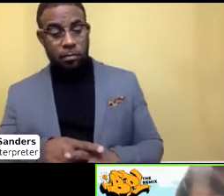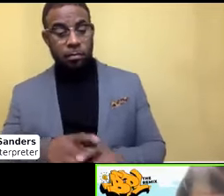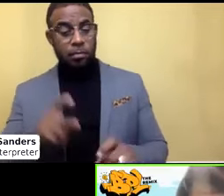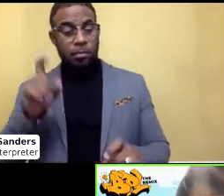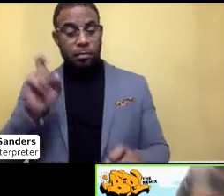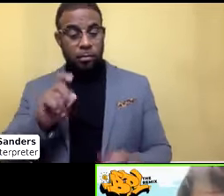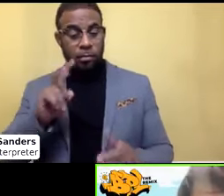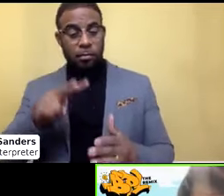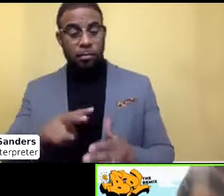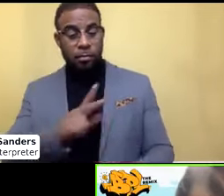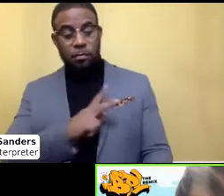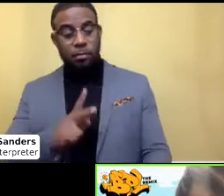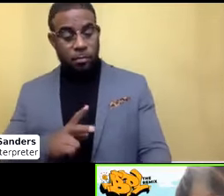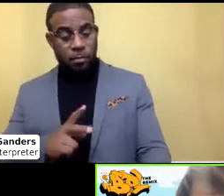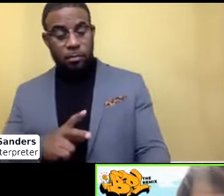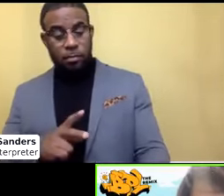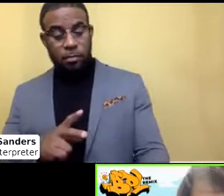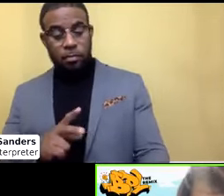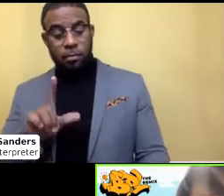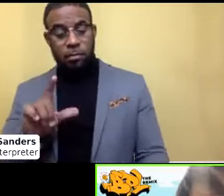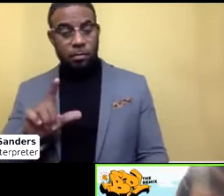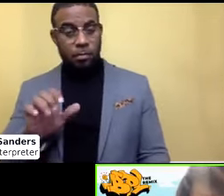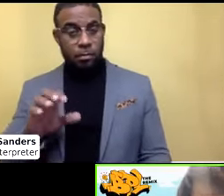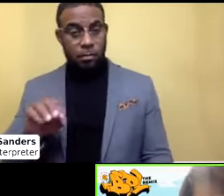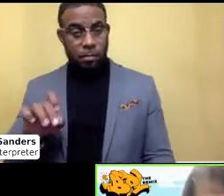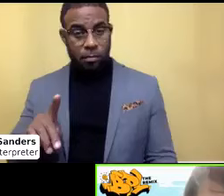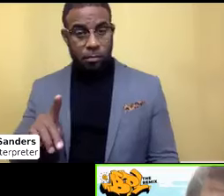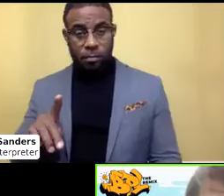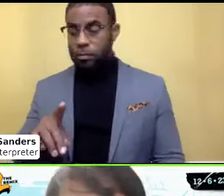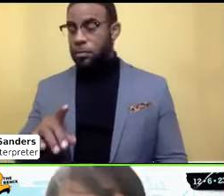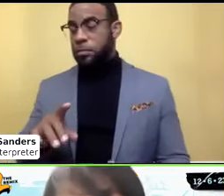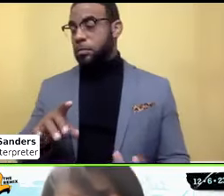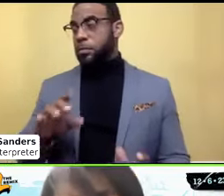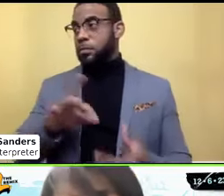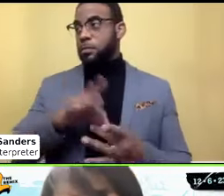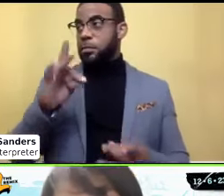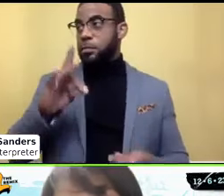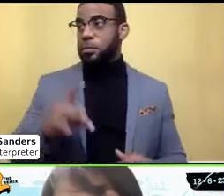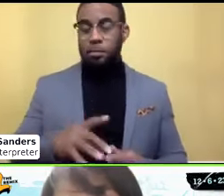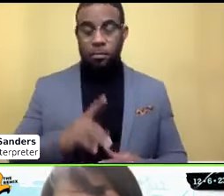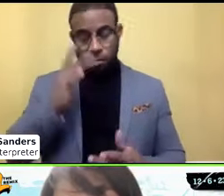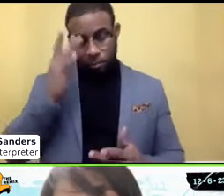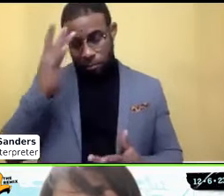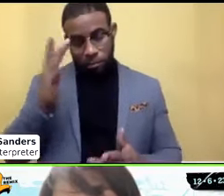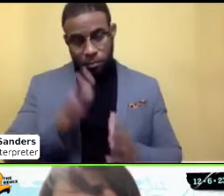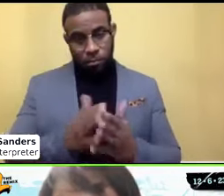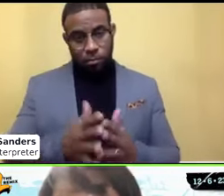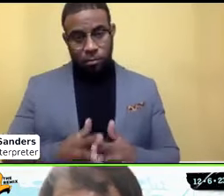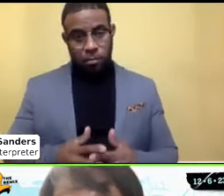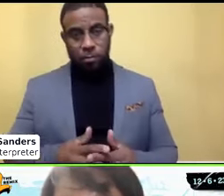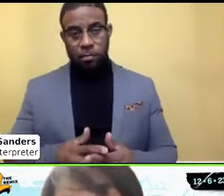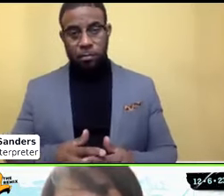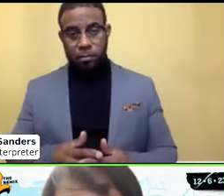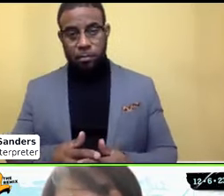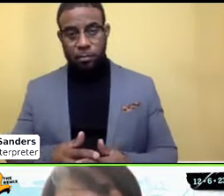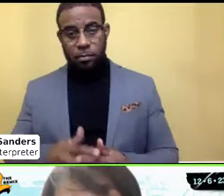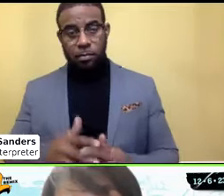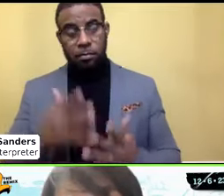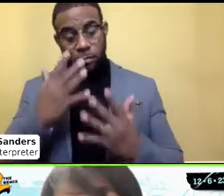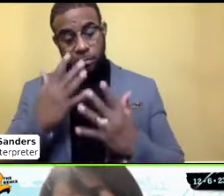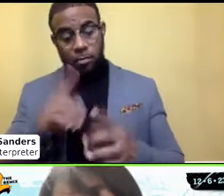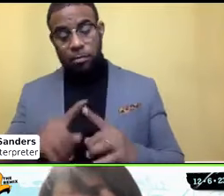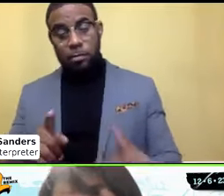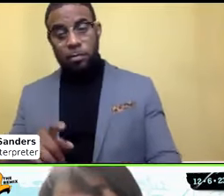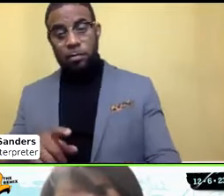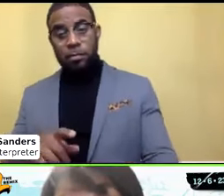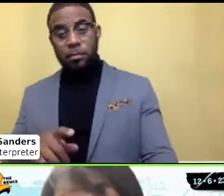must read. King Leopold's Ghost. Absolutely brilliant book, and sad, but it,